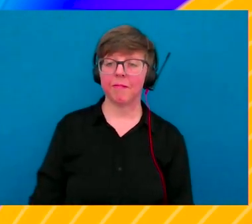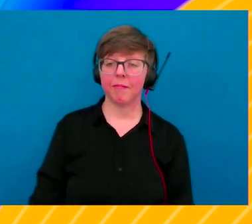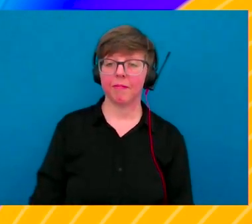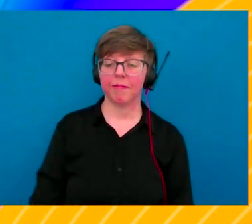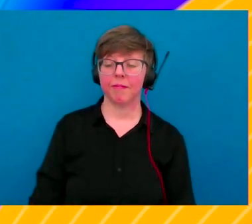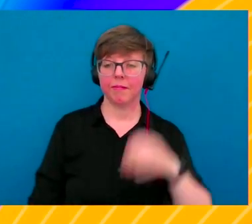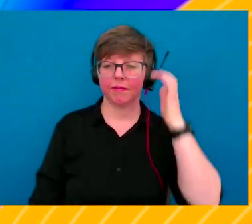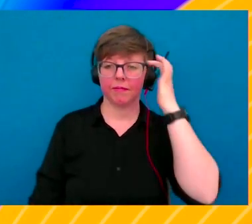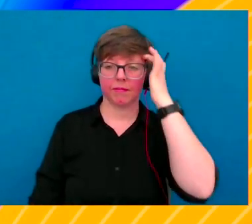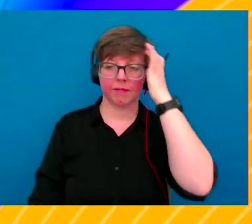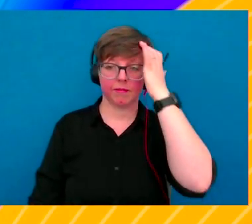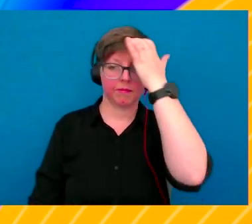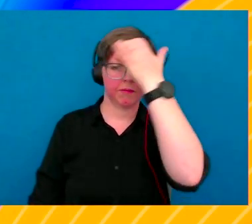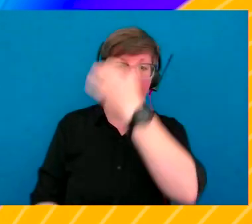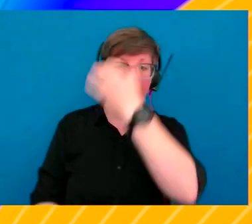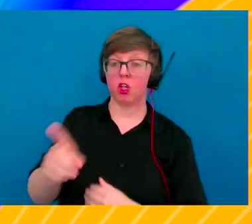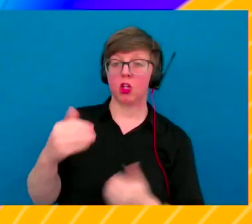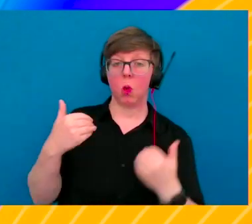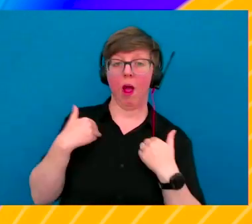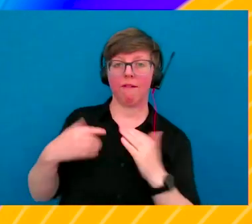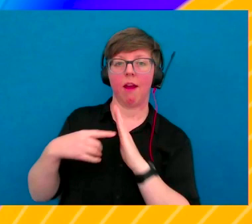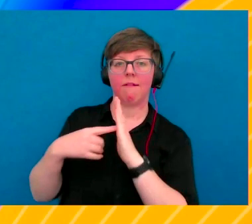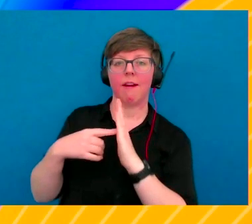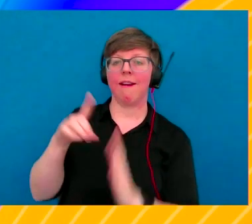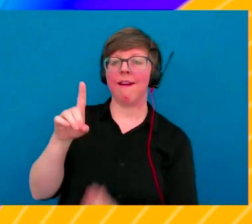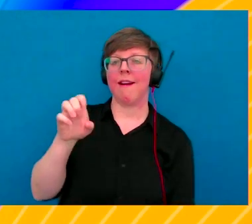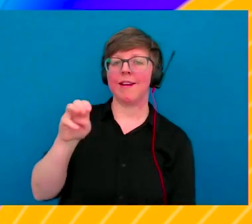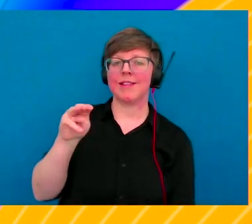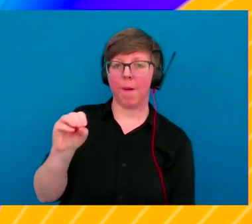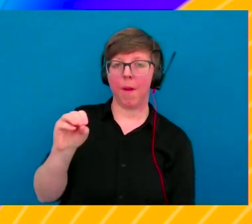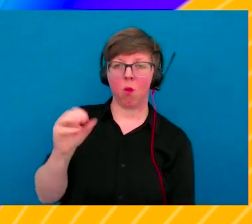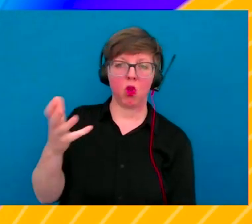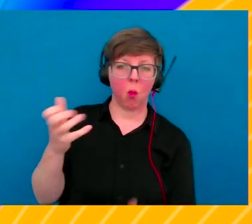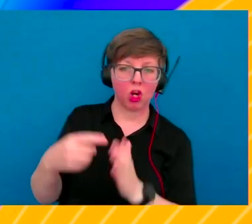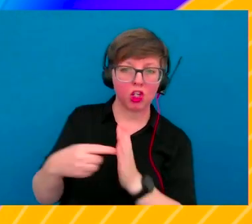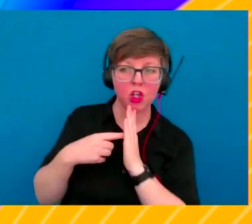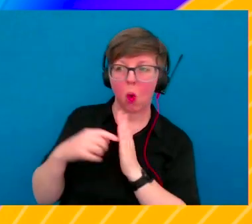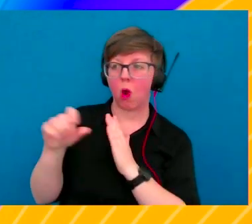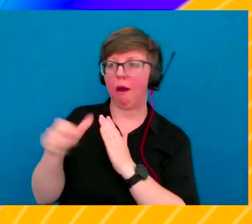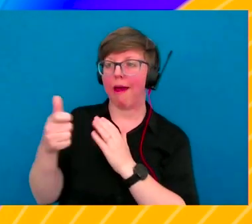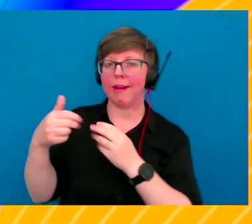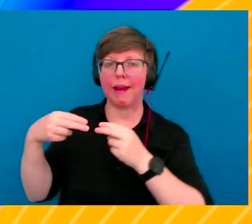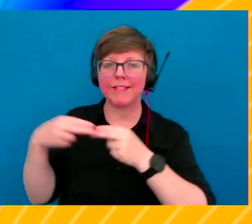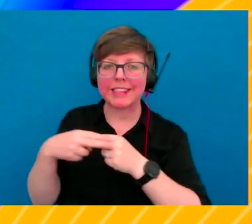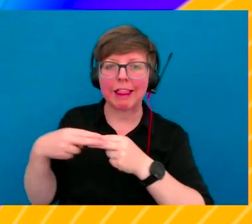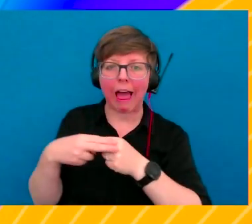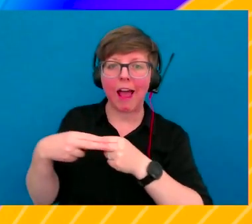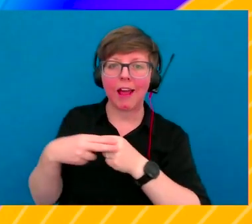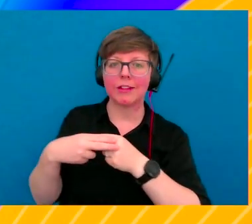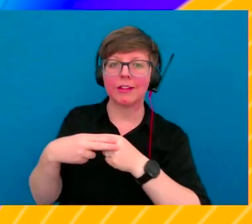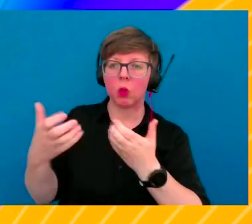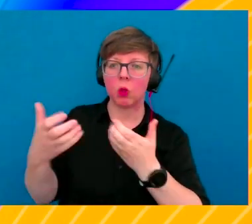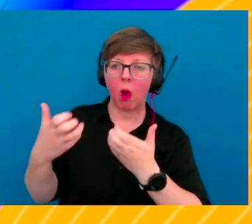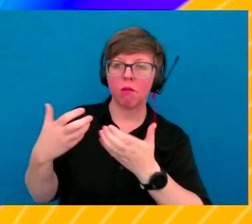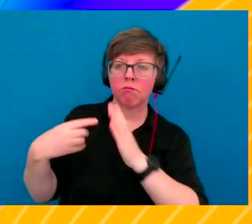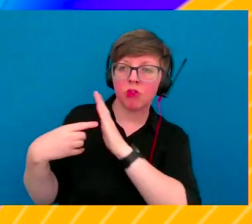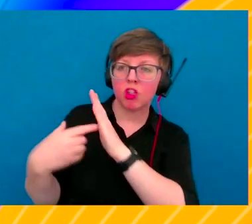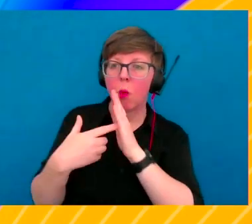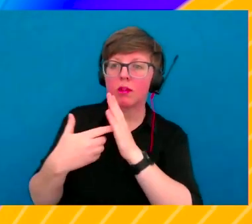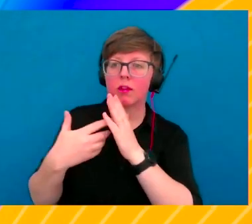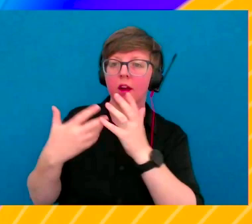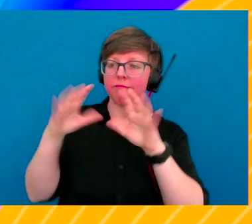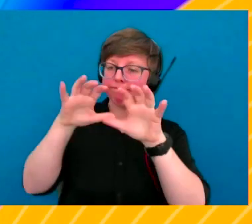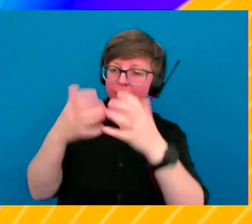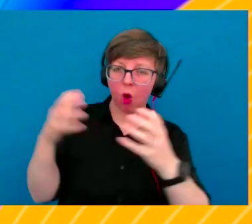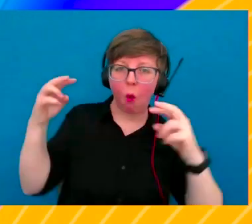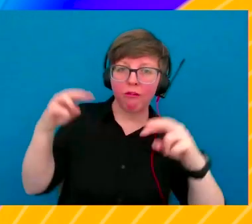did you have a demo that you wanted to show us, or any slides or anything to give us a kind of overview? Yeah. So let